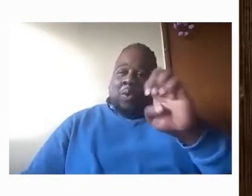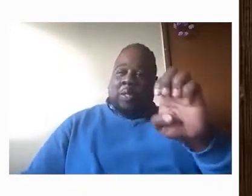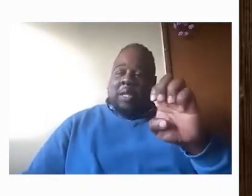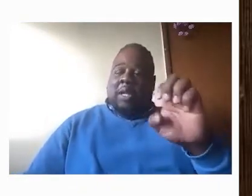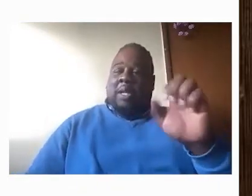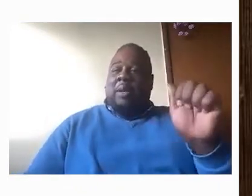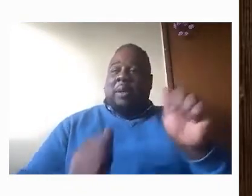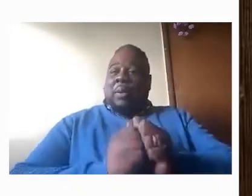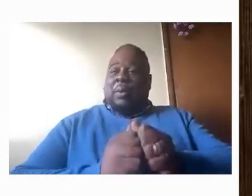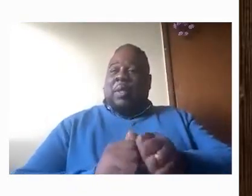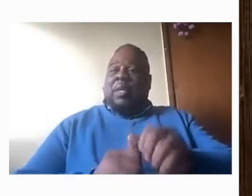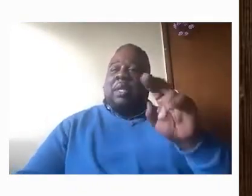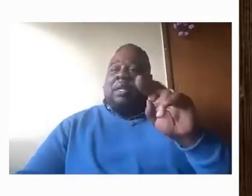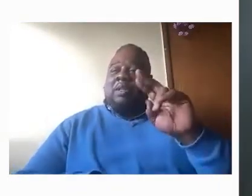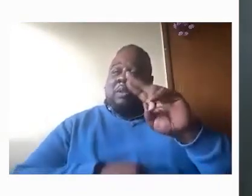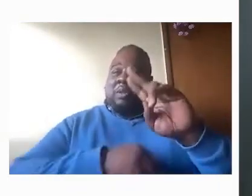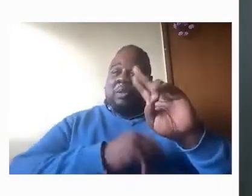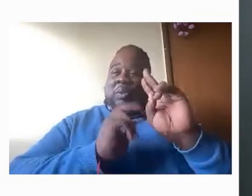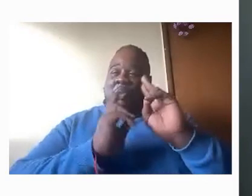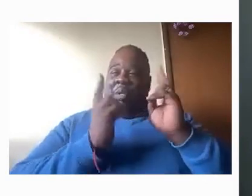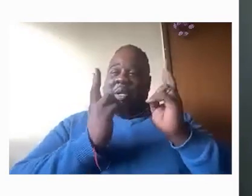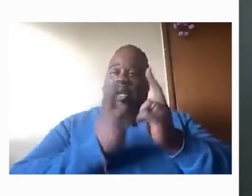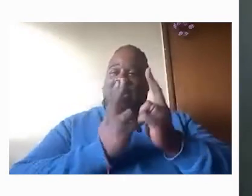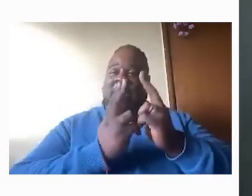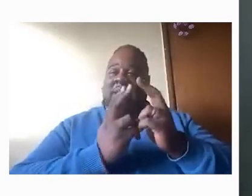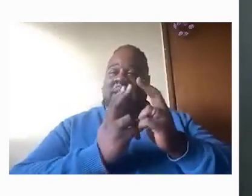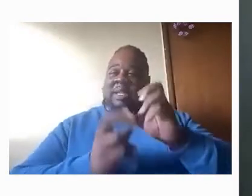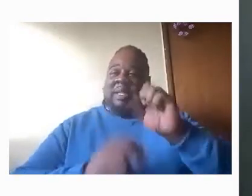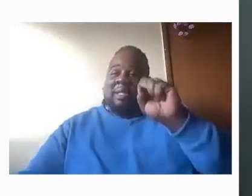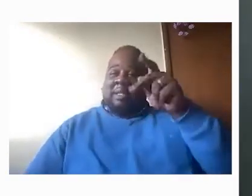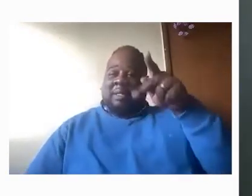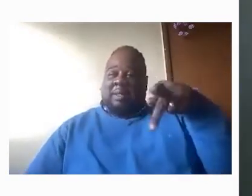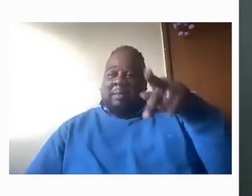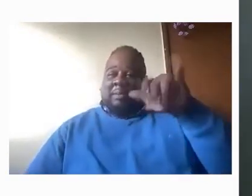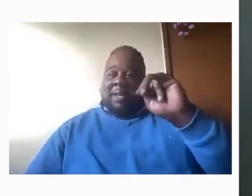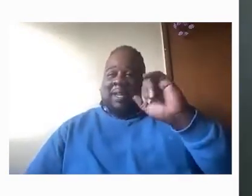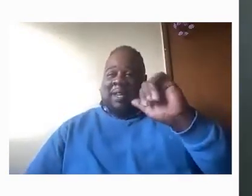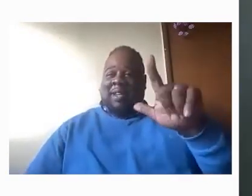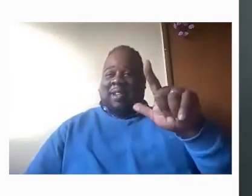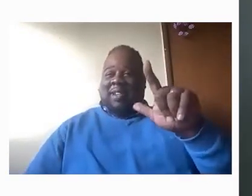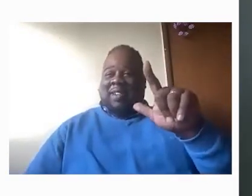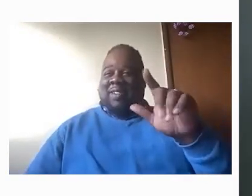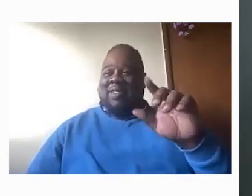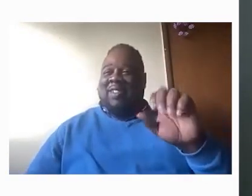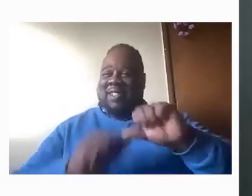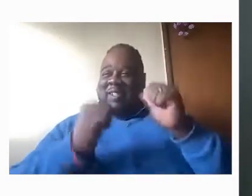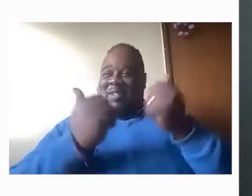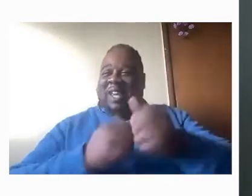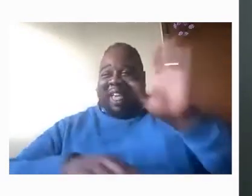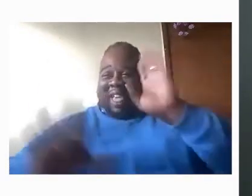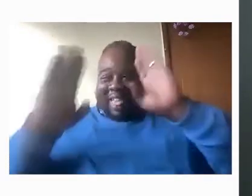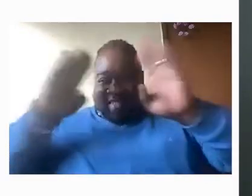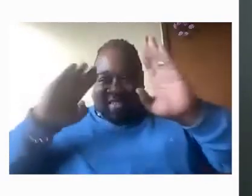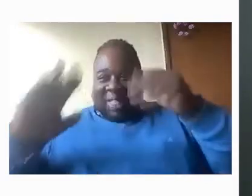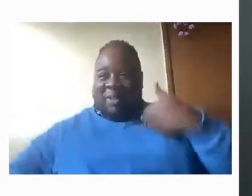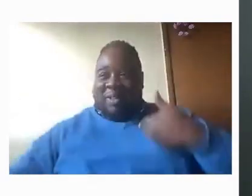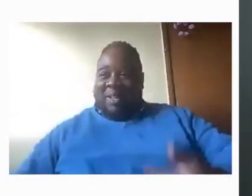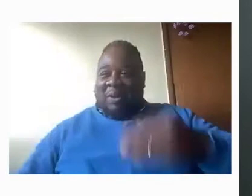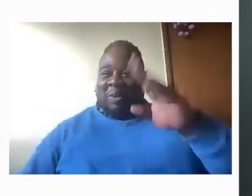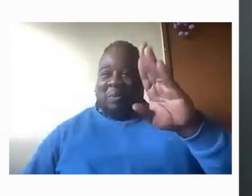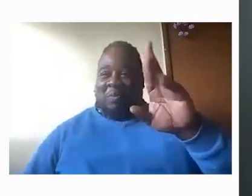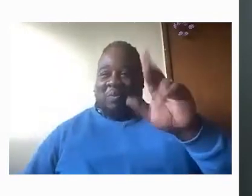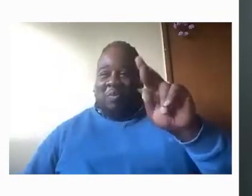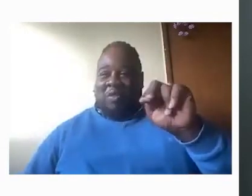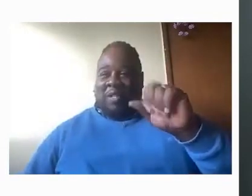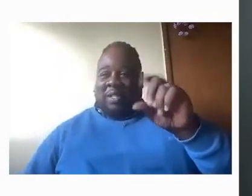ground rules. Yep, we have the wonderful Brandon here today. Hey, Brandon. He is our ASL